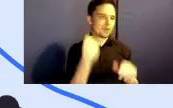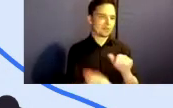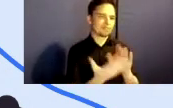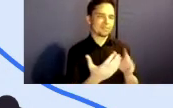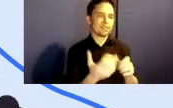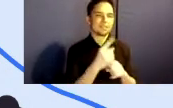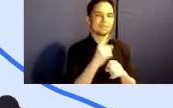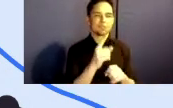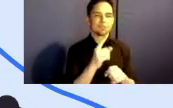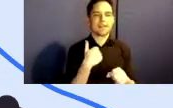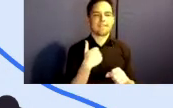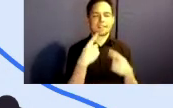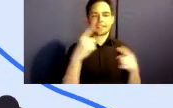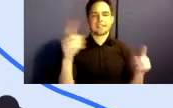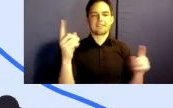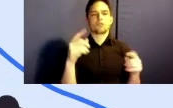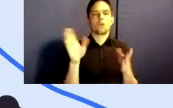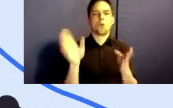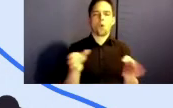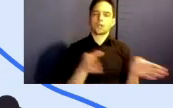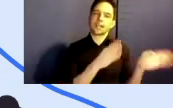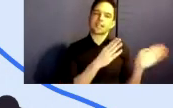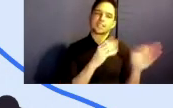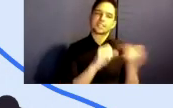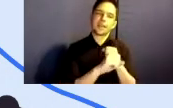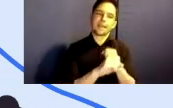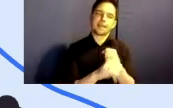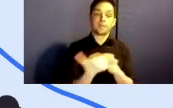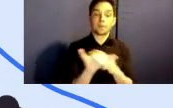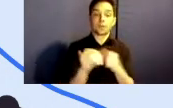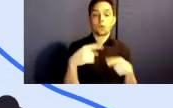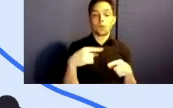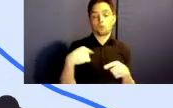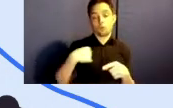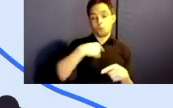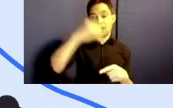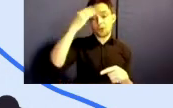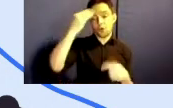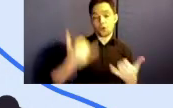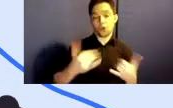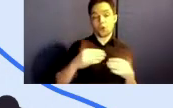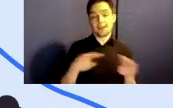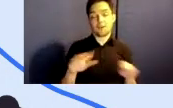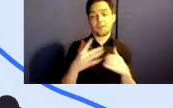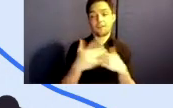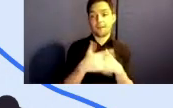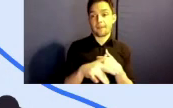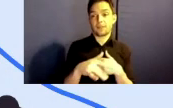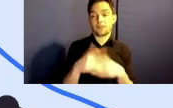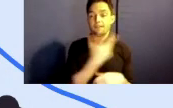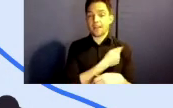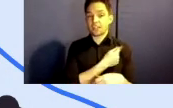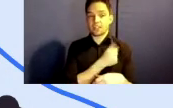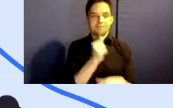successful immunization campaigns. And also, as we all know, that the current level of the availability of vaccination is